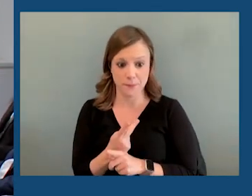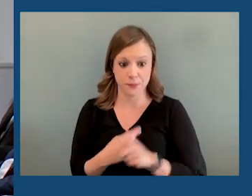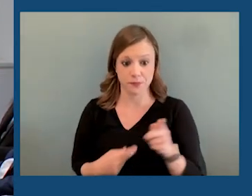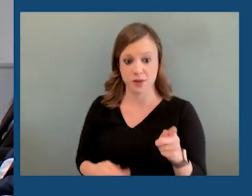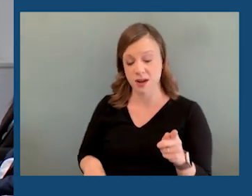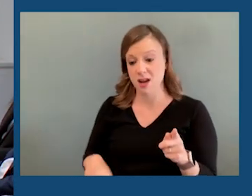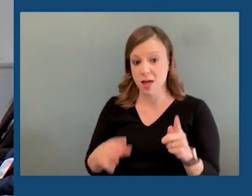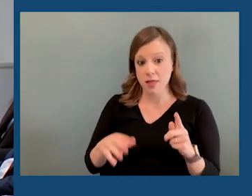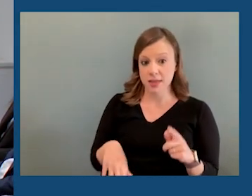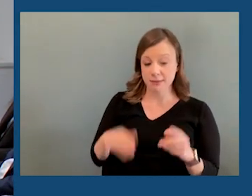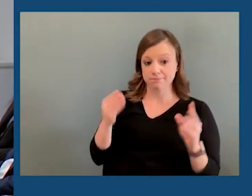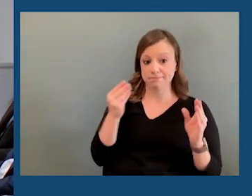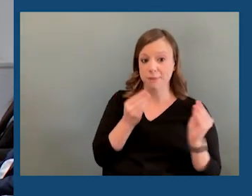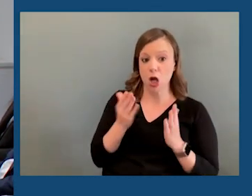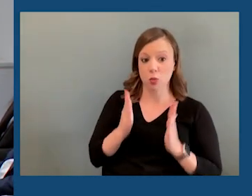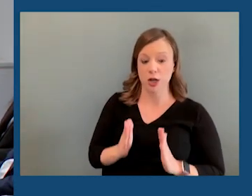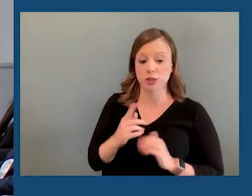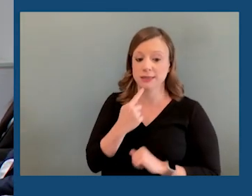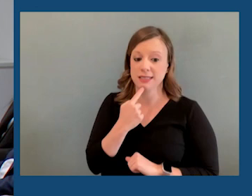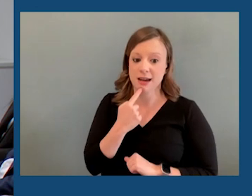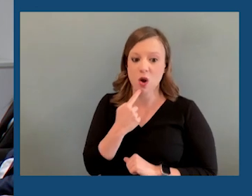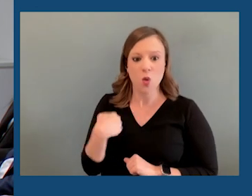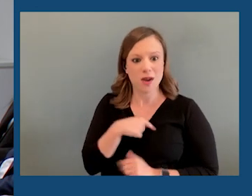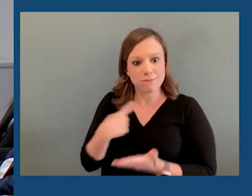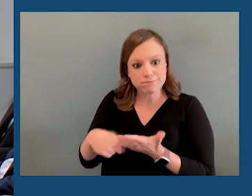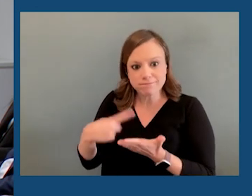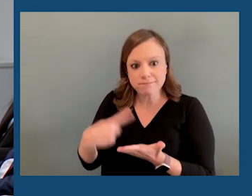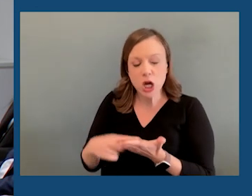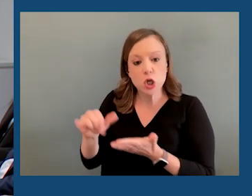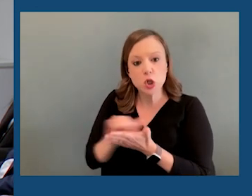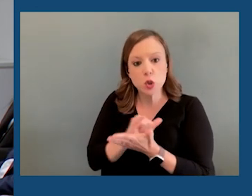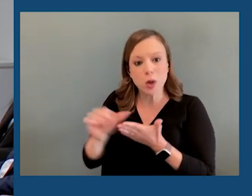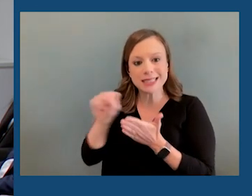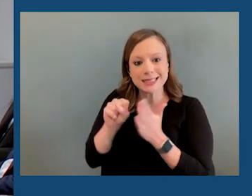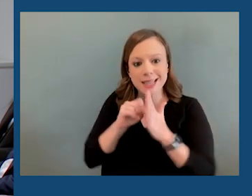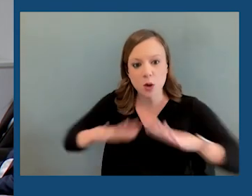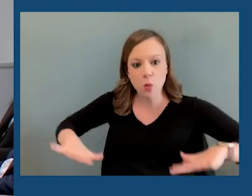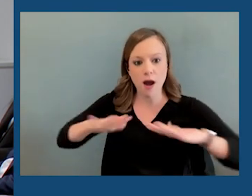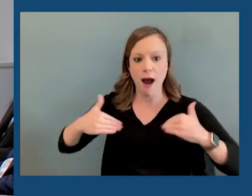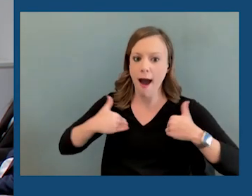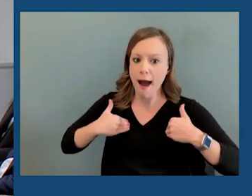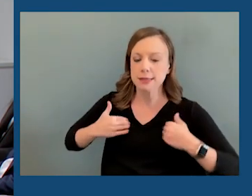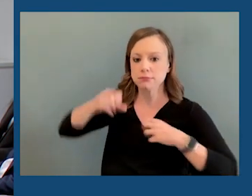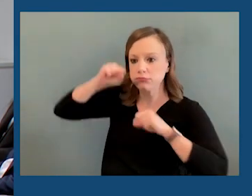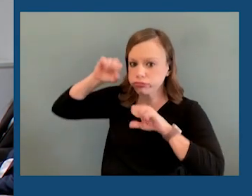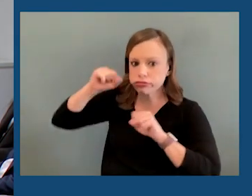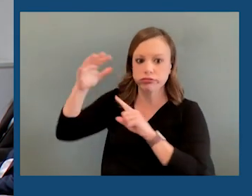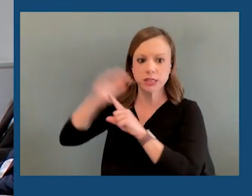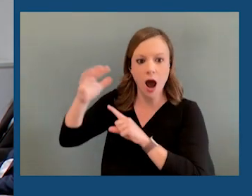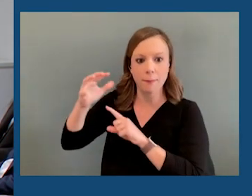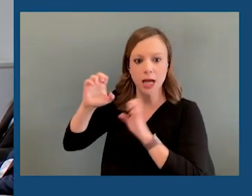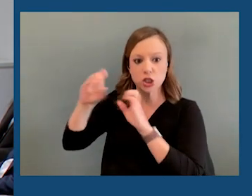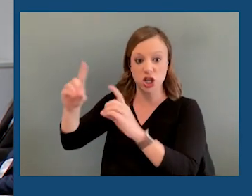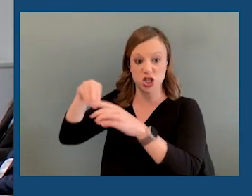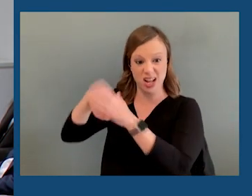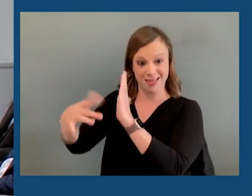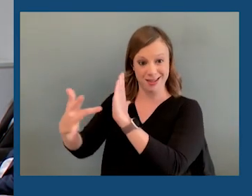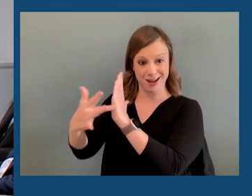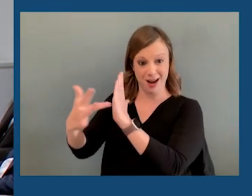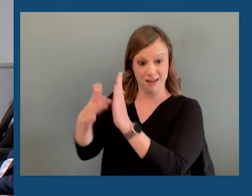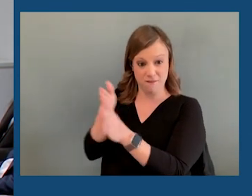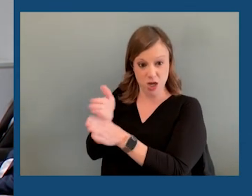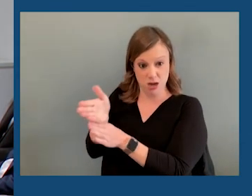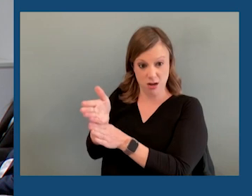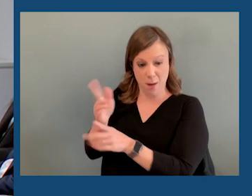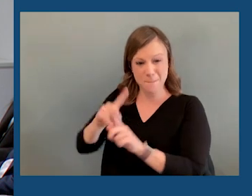talking about how New York statewide has such amazing education in the tech space, but we have a hard time talking about it as one entity. I